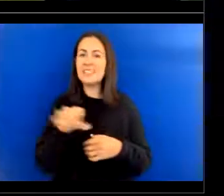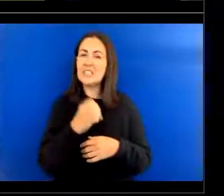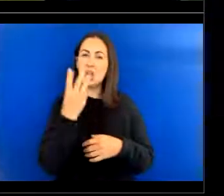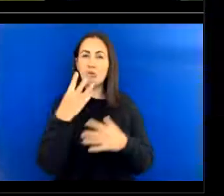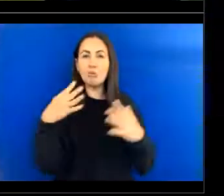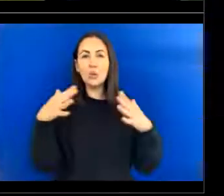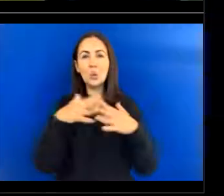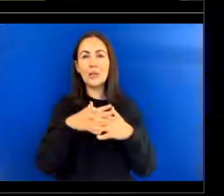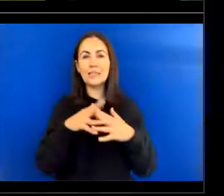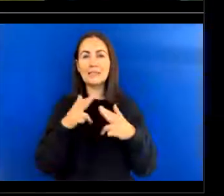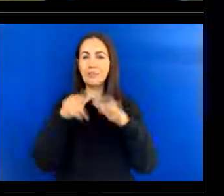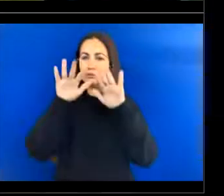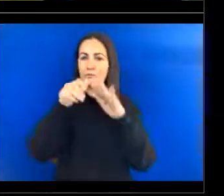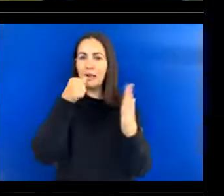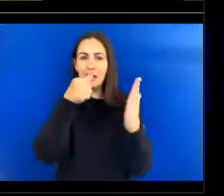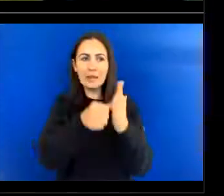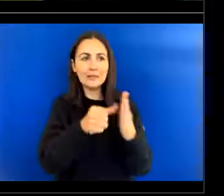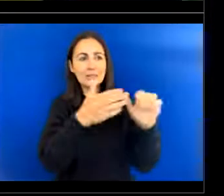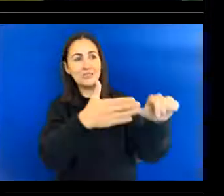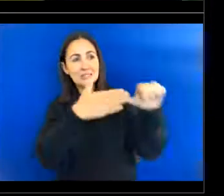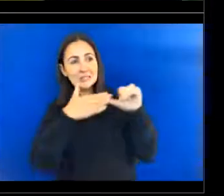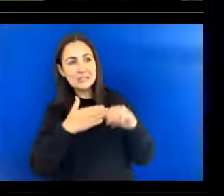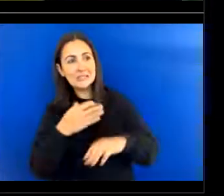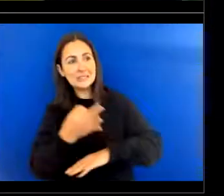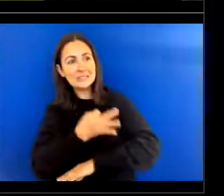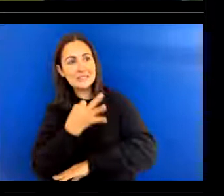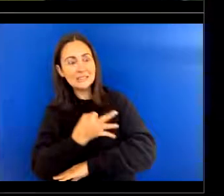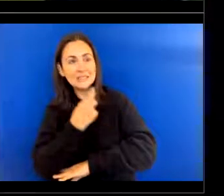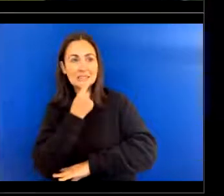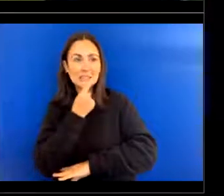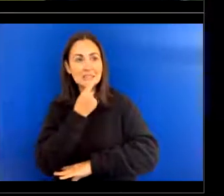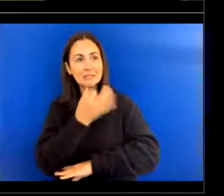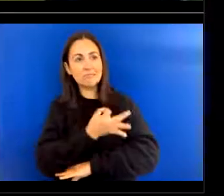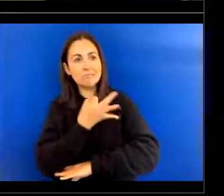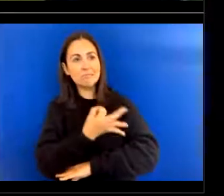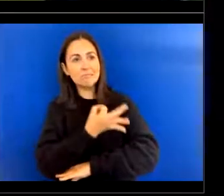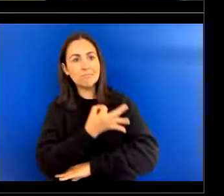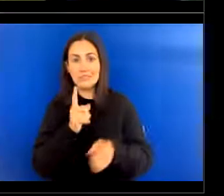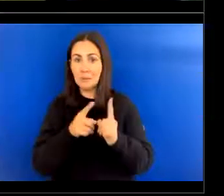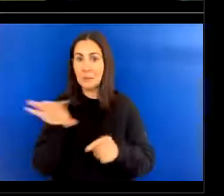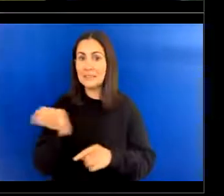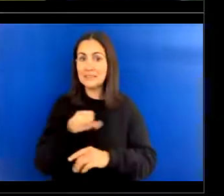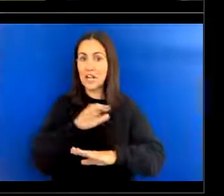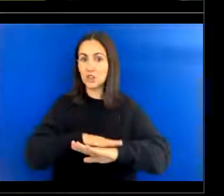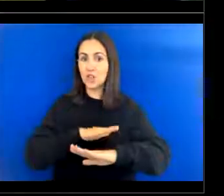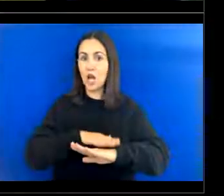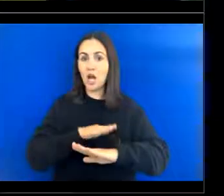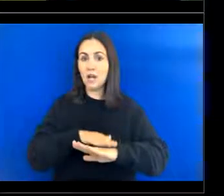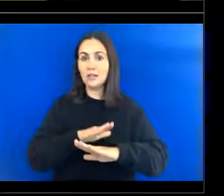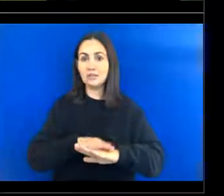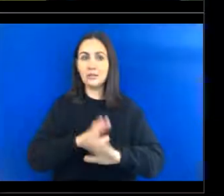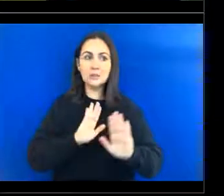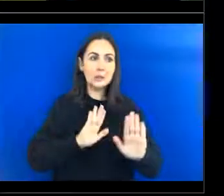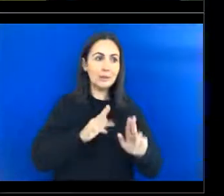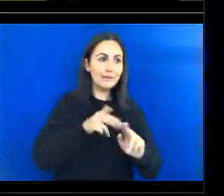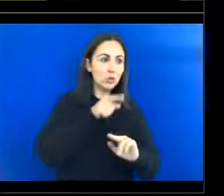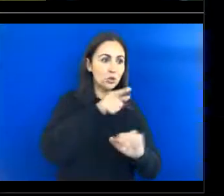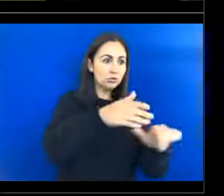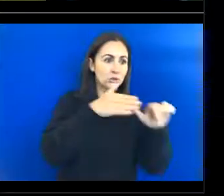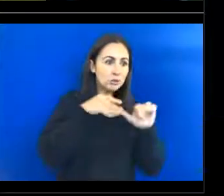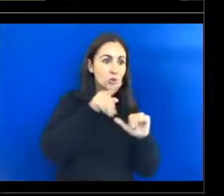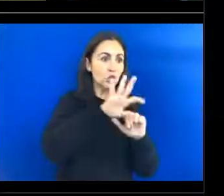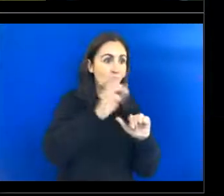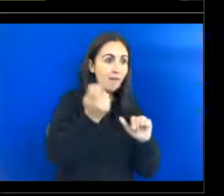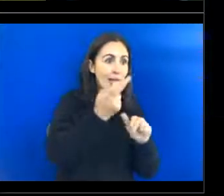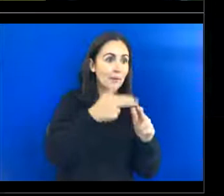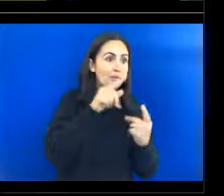So, you know, it can take a while to organise mediation depending on, you know, when we hear from people and what their availability is